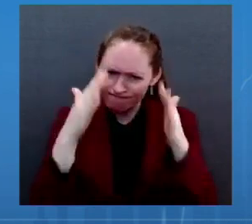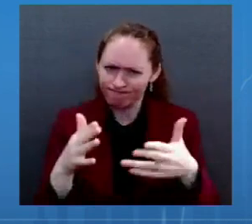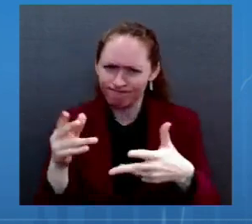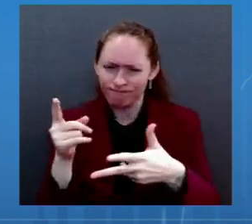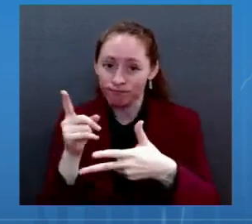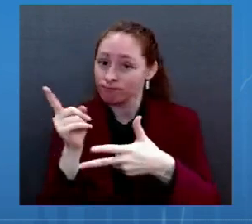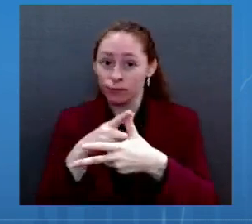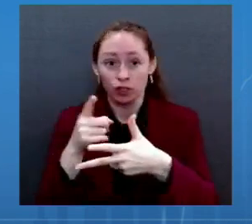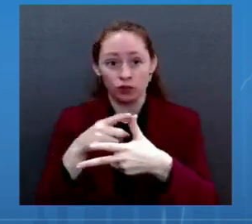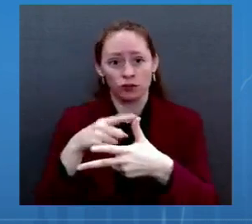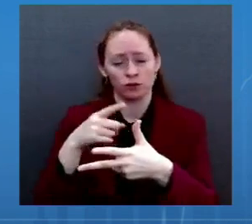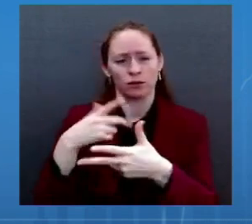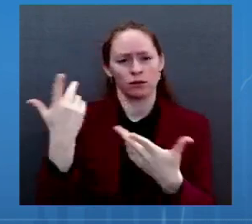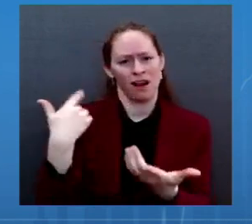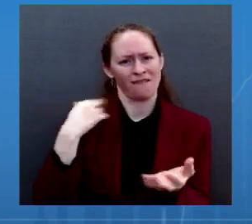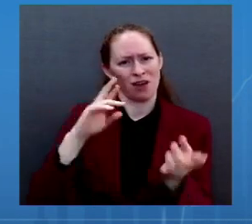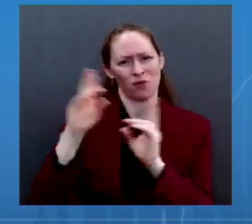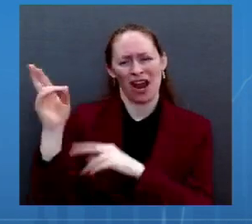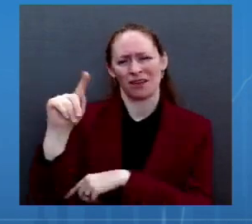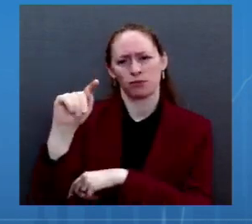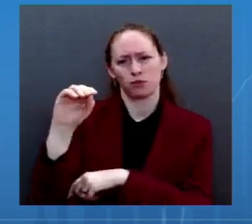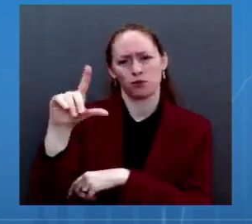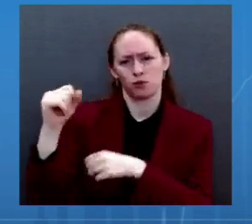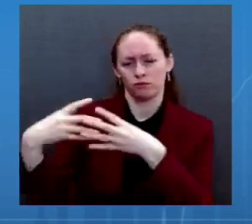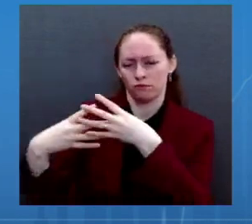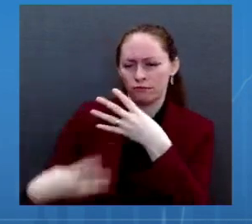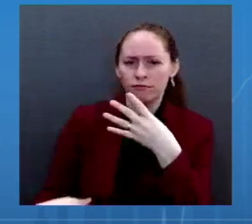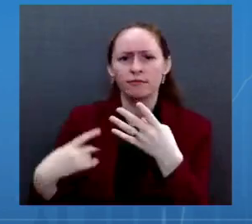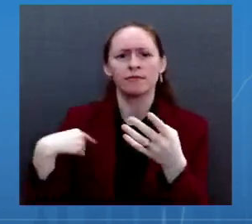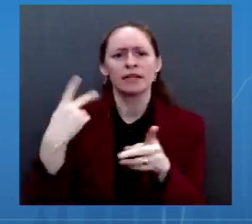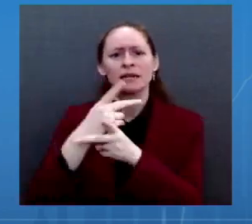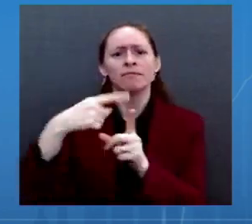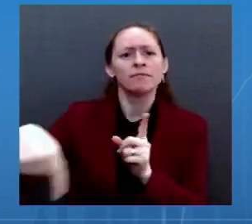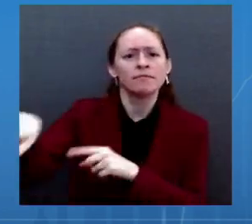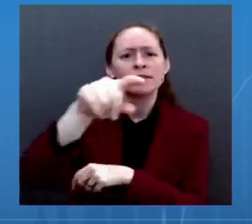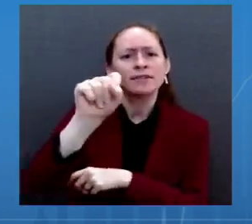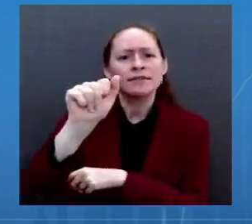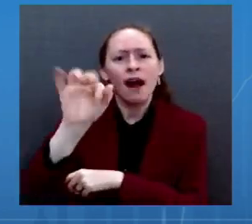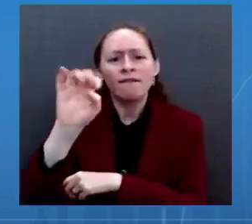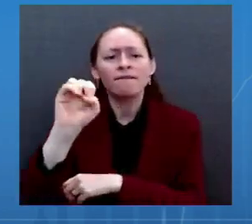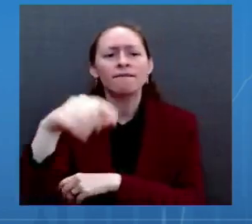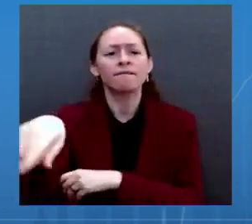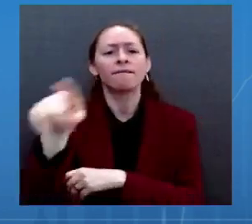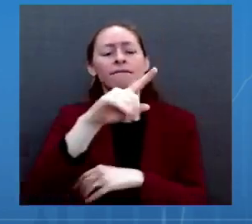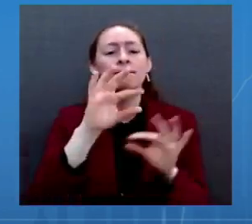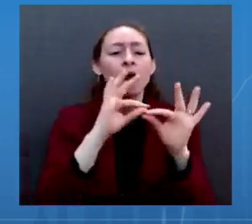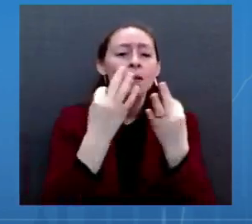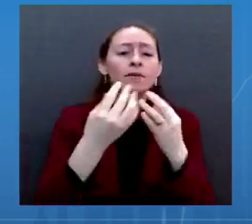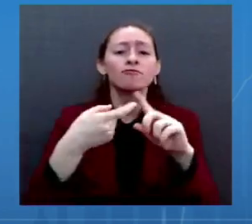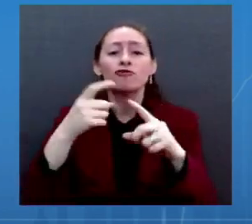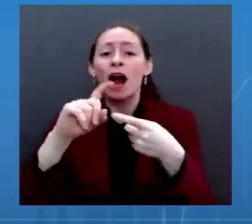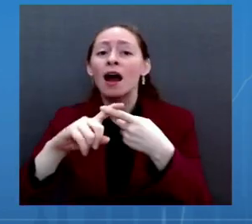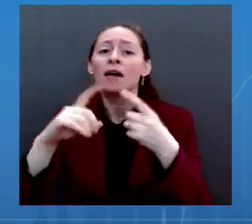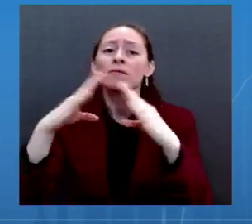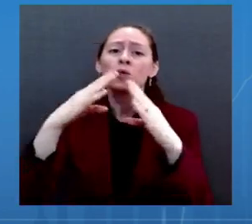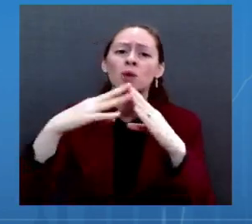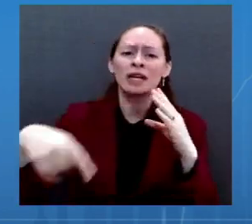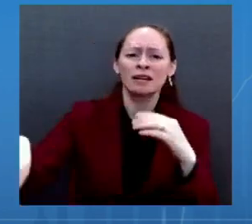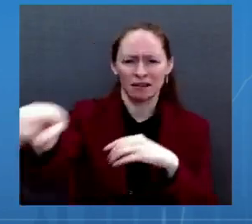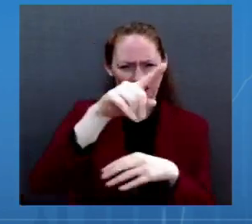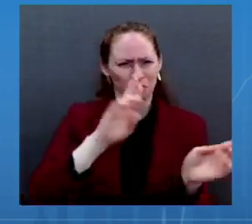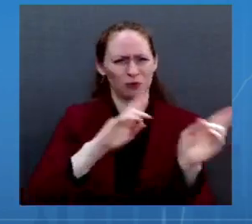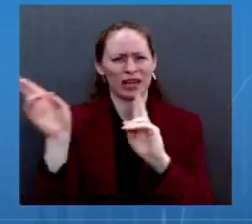keep our schools open. The Biden administration has provided $130 billion in American Rescue Plan funding